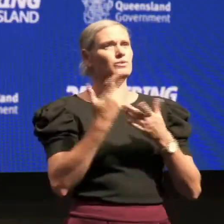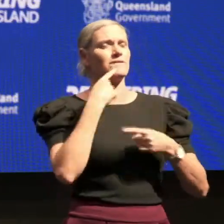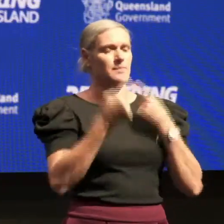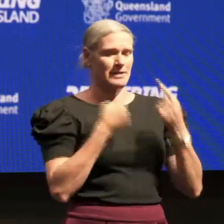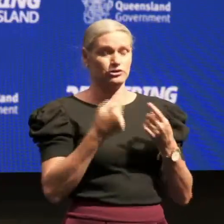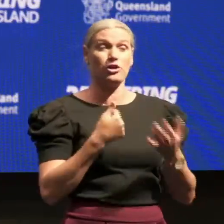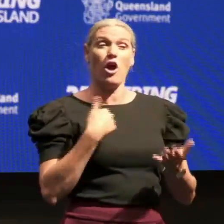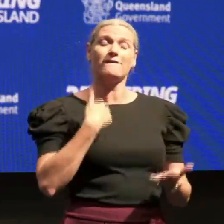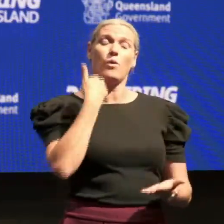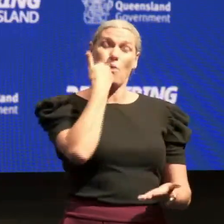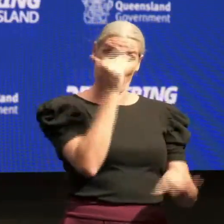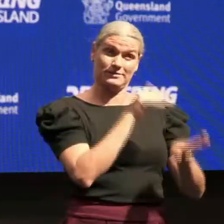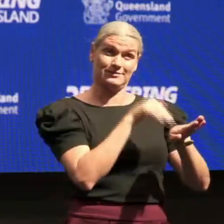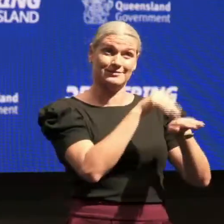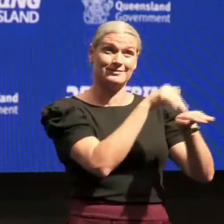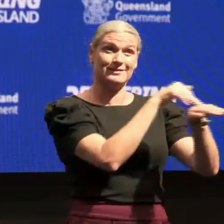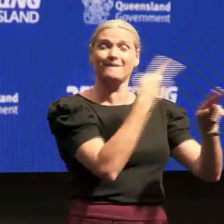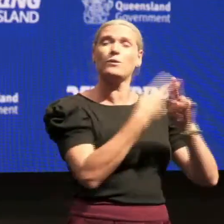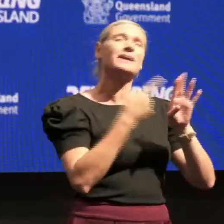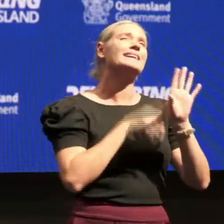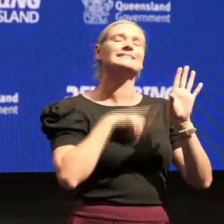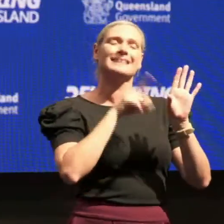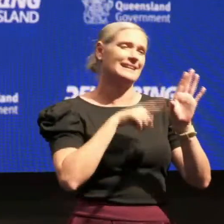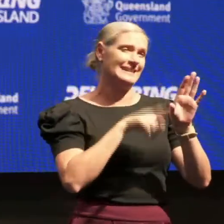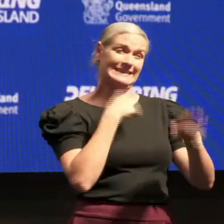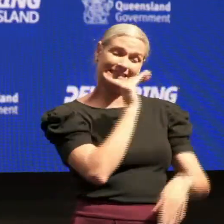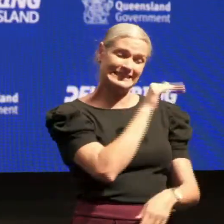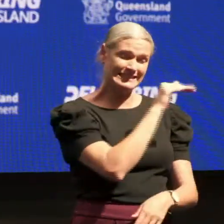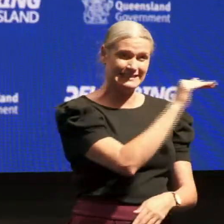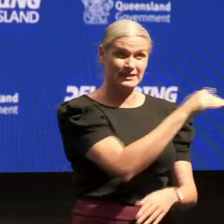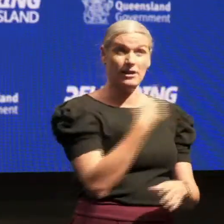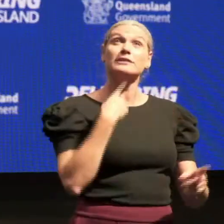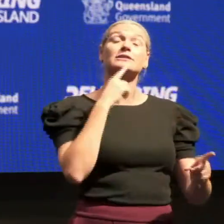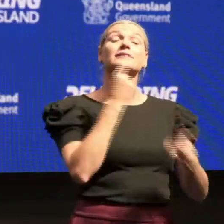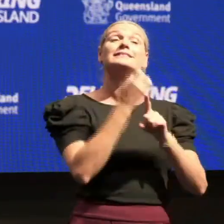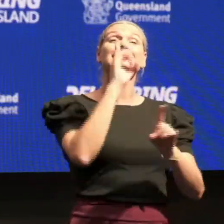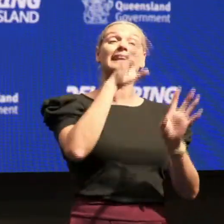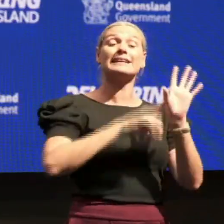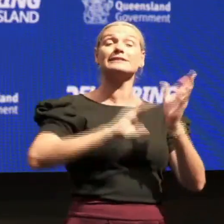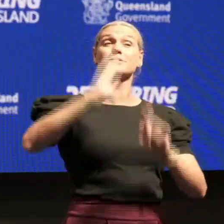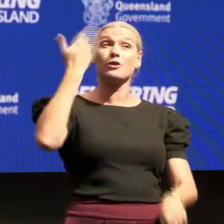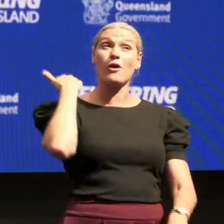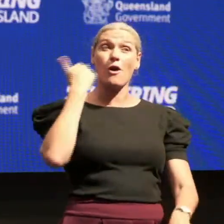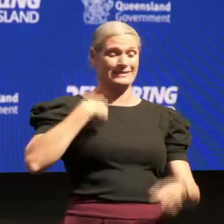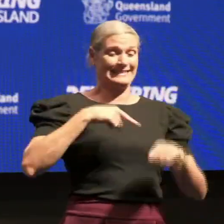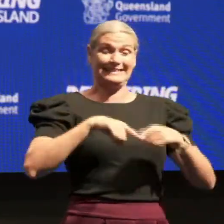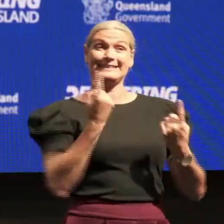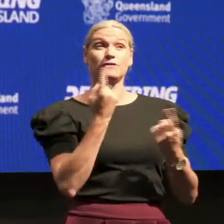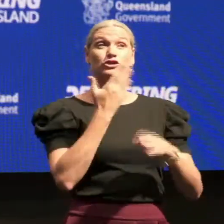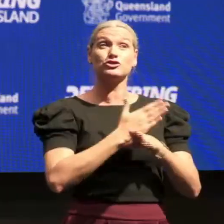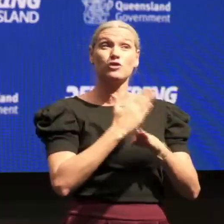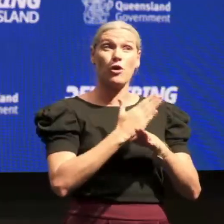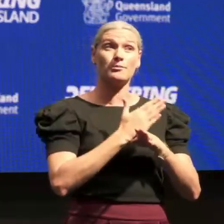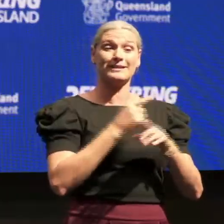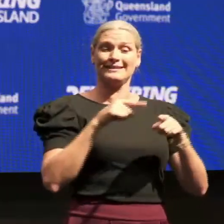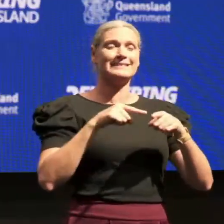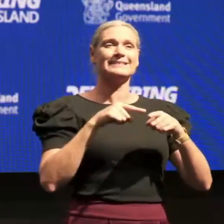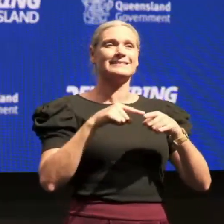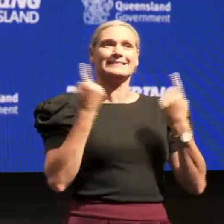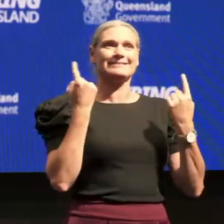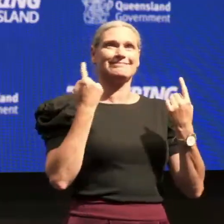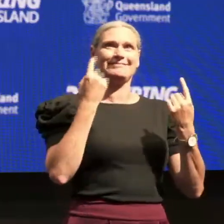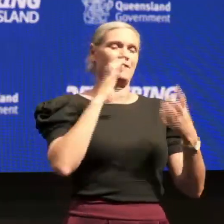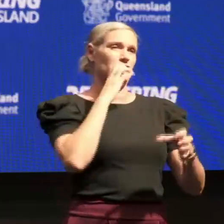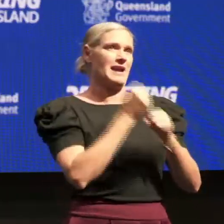strong critic of that for a number of years. And I'll point back to over 10 years ago when I was in a very different role and there was a very different colour of